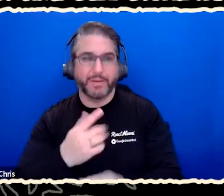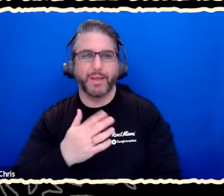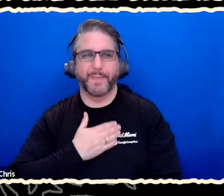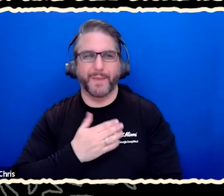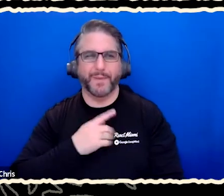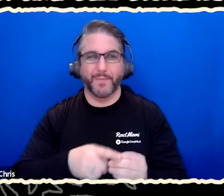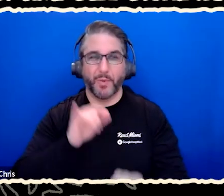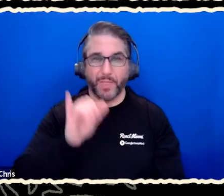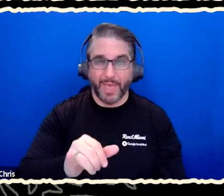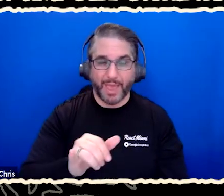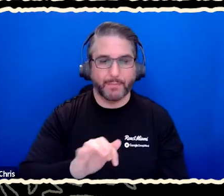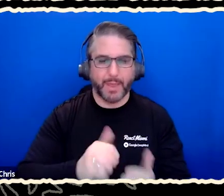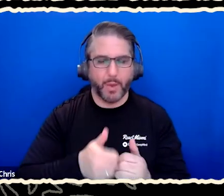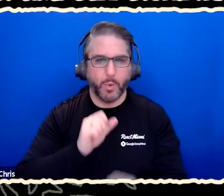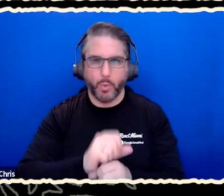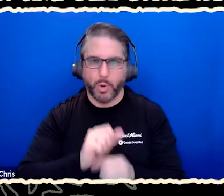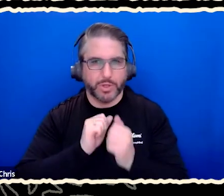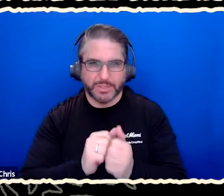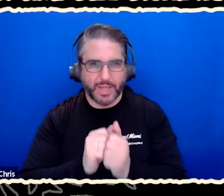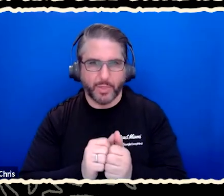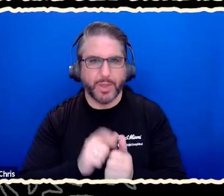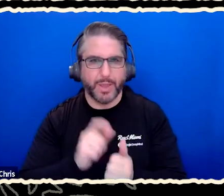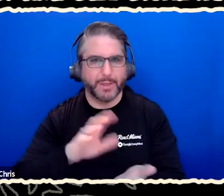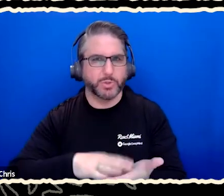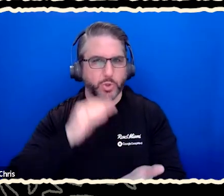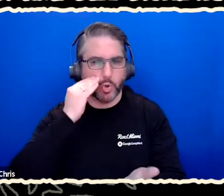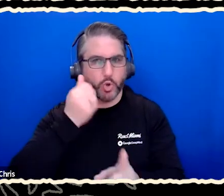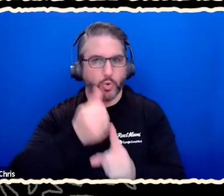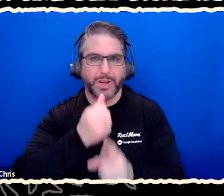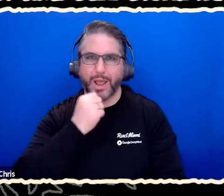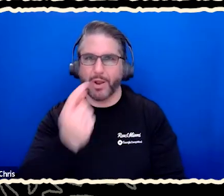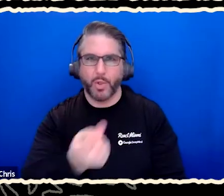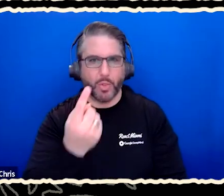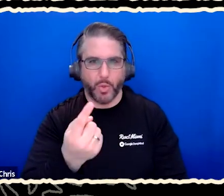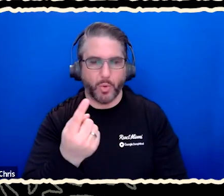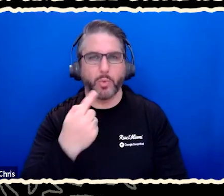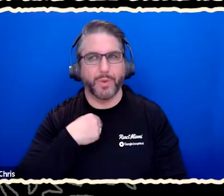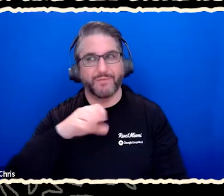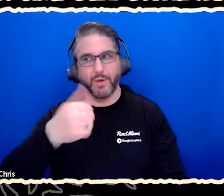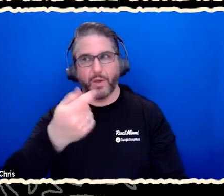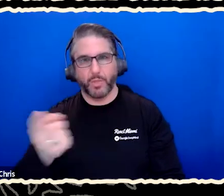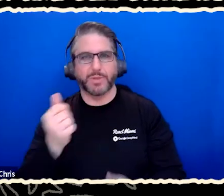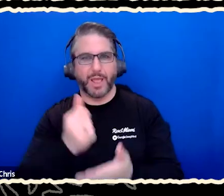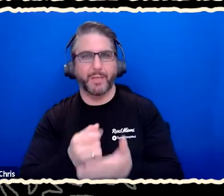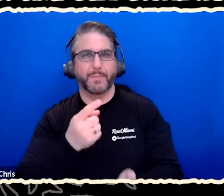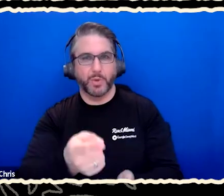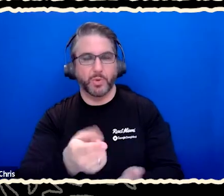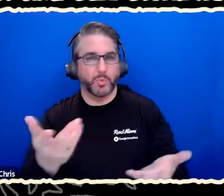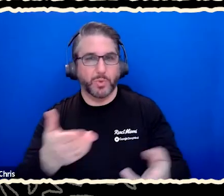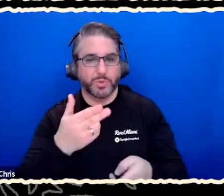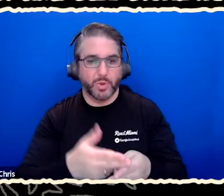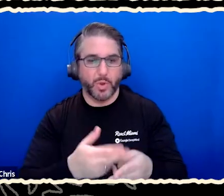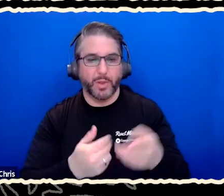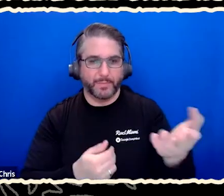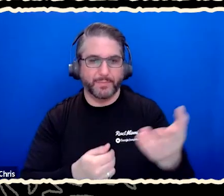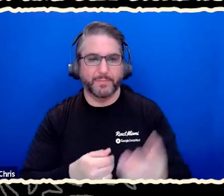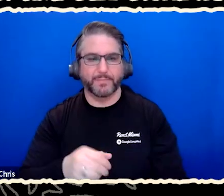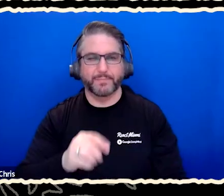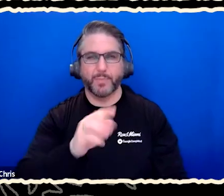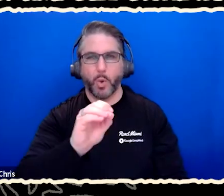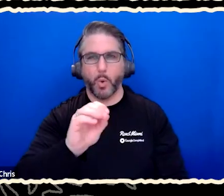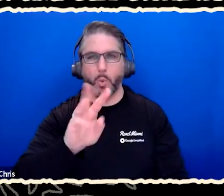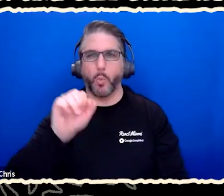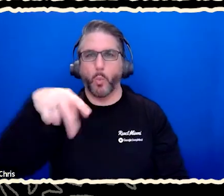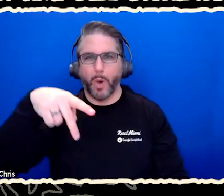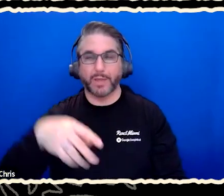you. But you really need to know you're not alone. There's a project helping you, which is the OVAS project, for example.